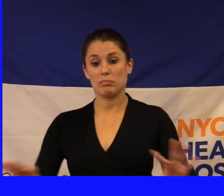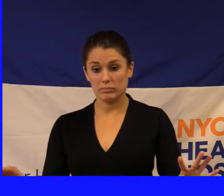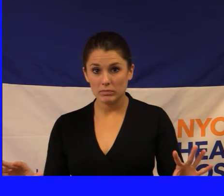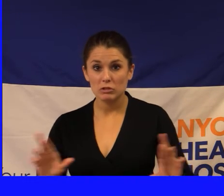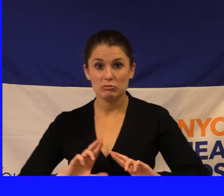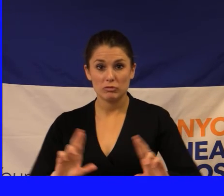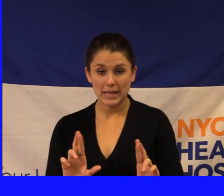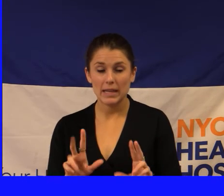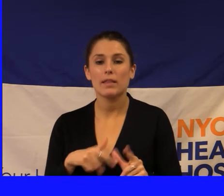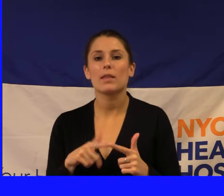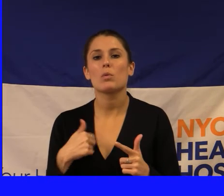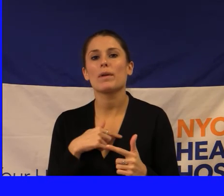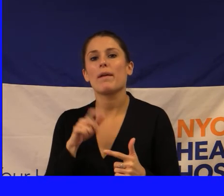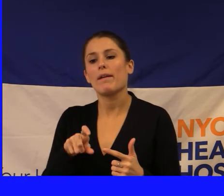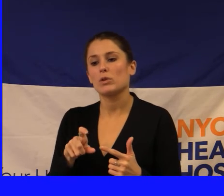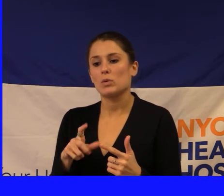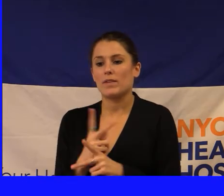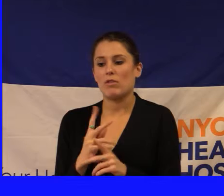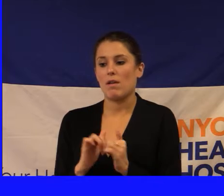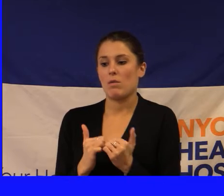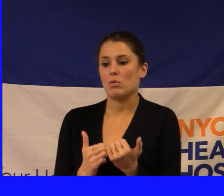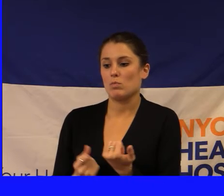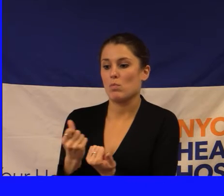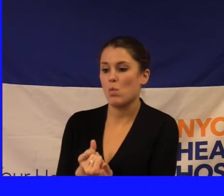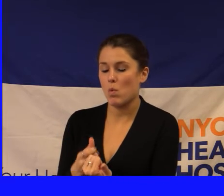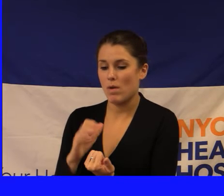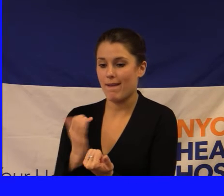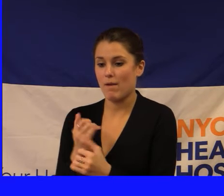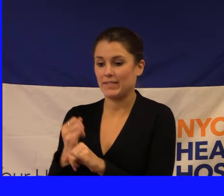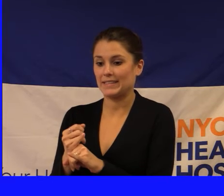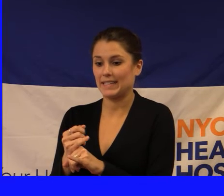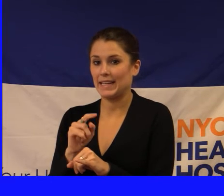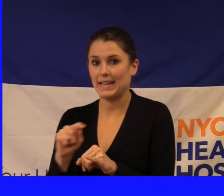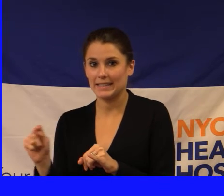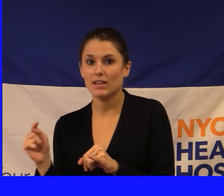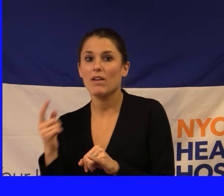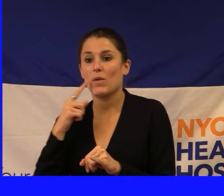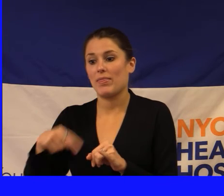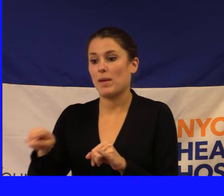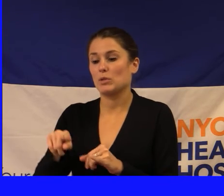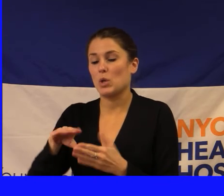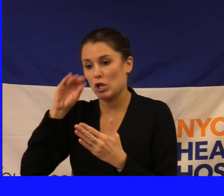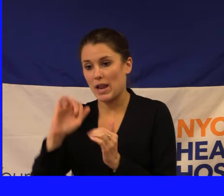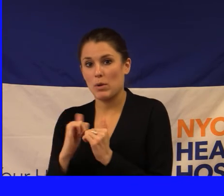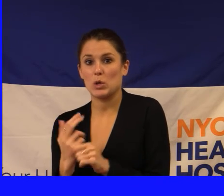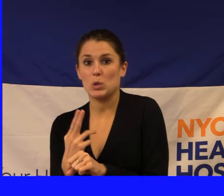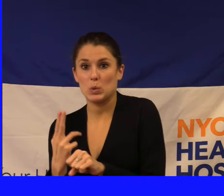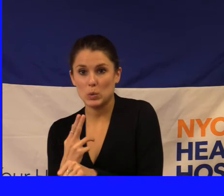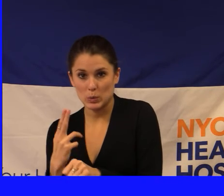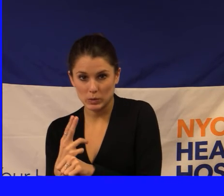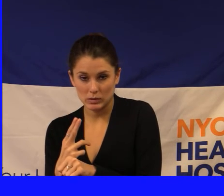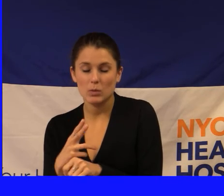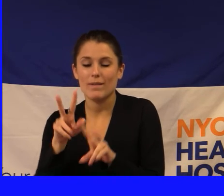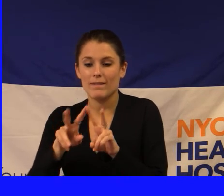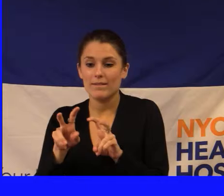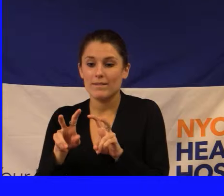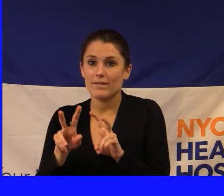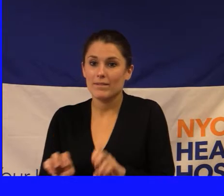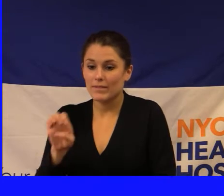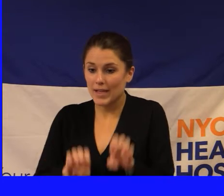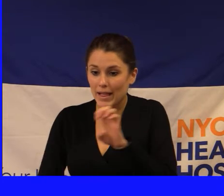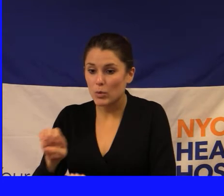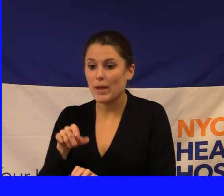in understanding how to use those registries to evaluate individual patients' care, evaluate themselves